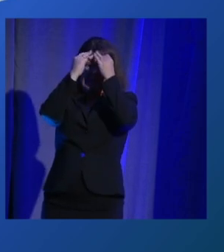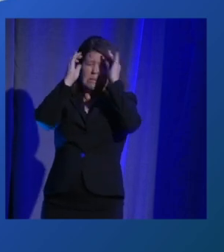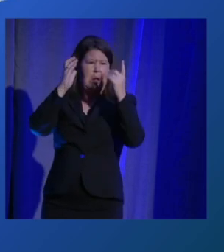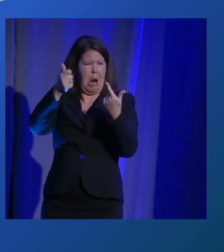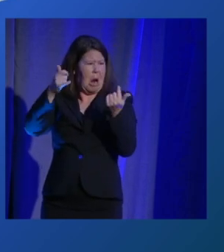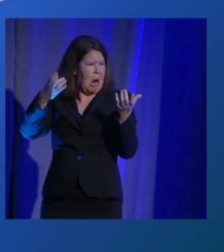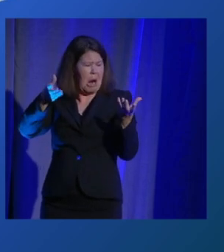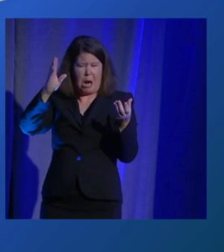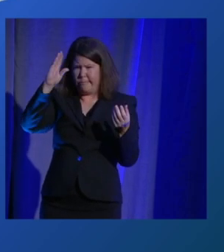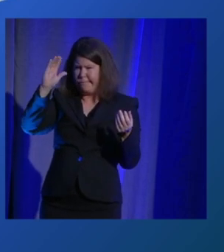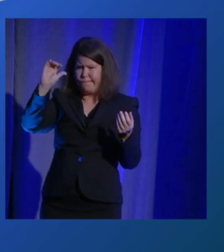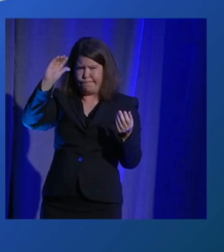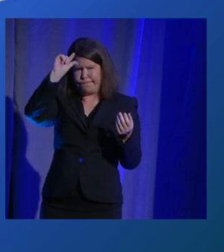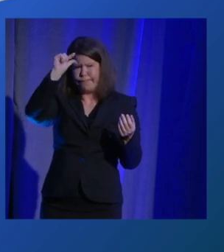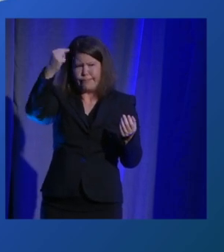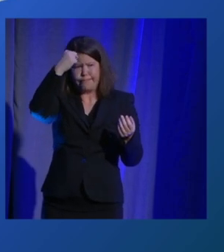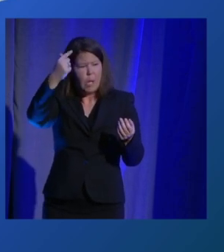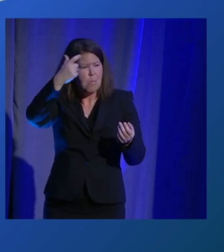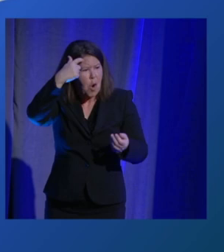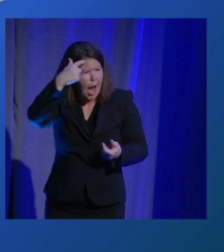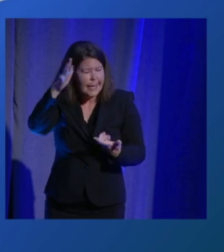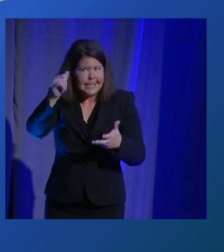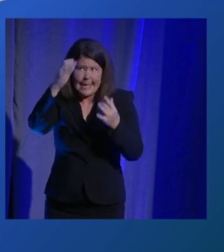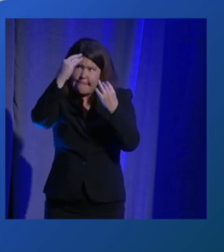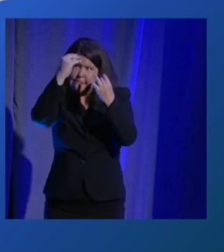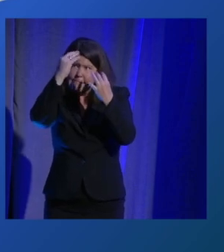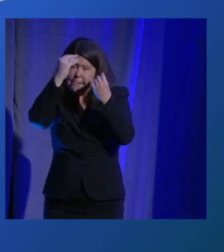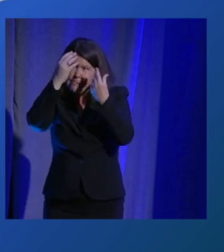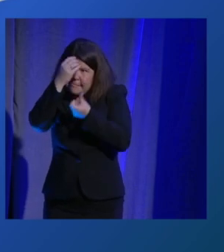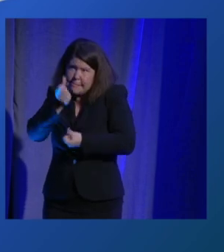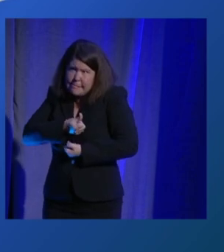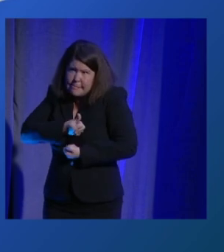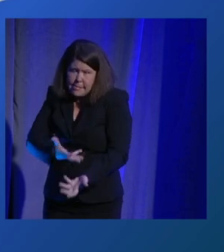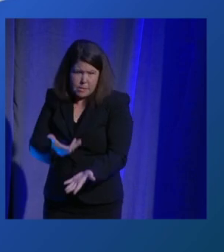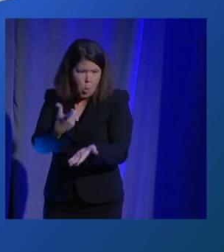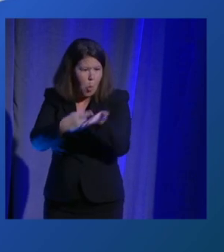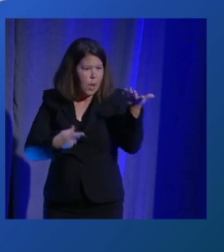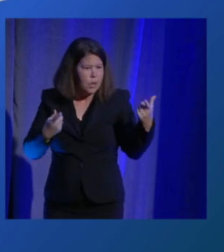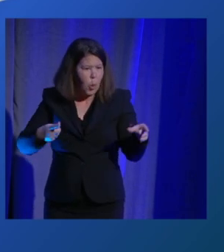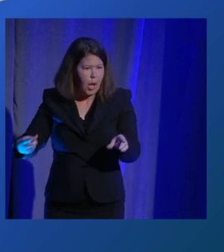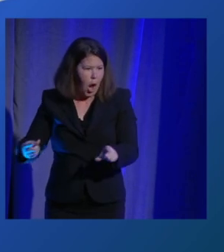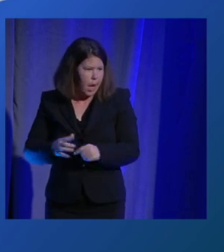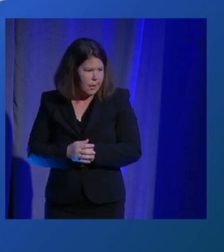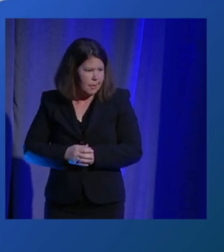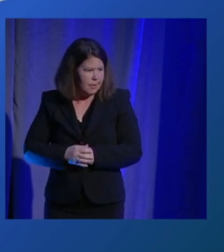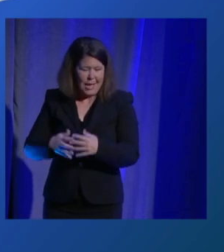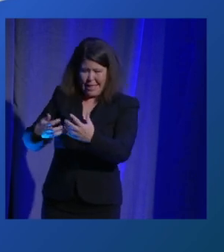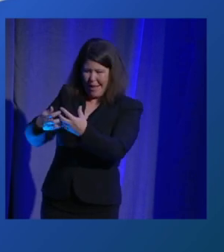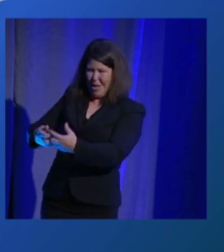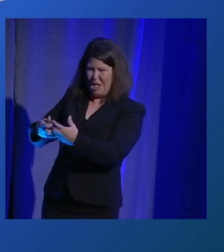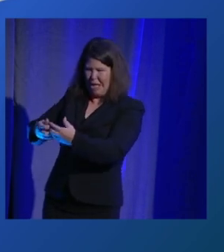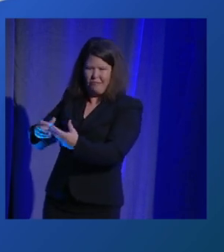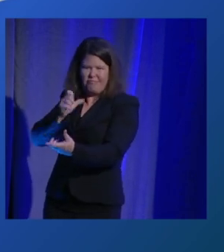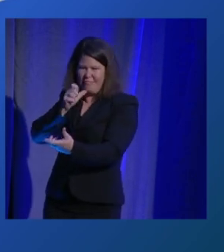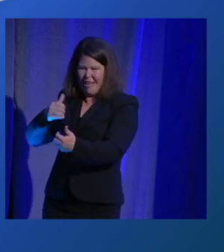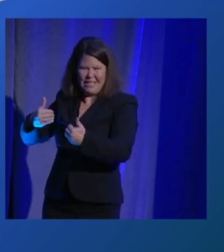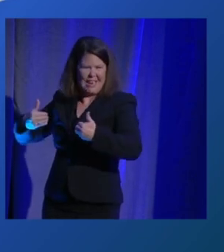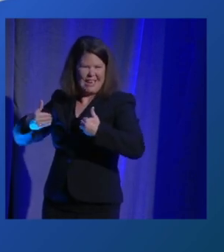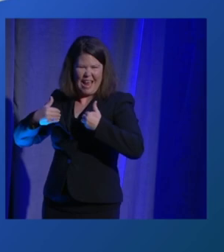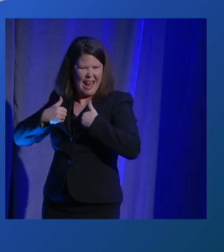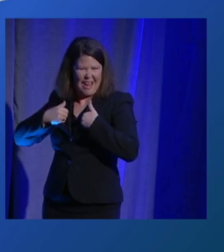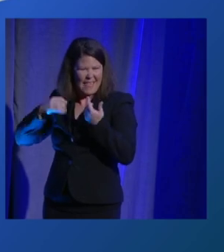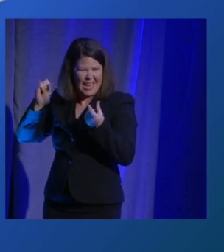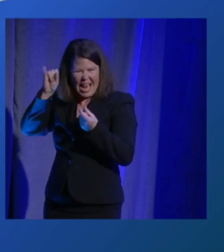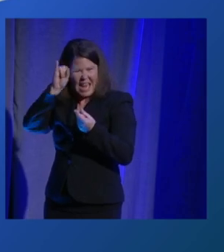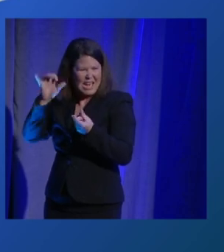on the machine as we all know in AI doesn't need to have that transform in